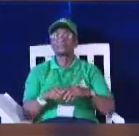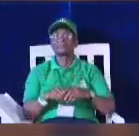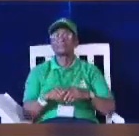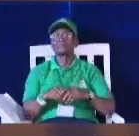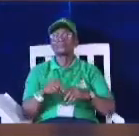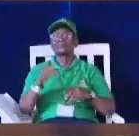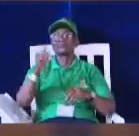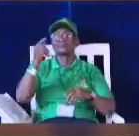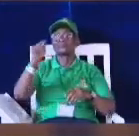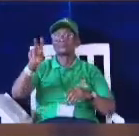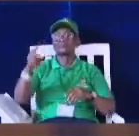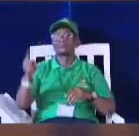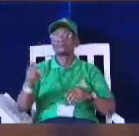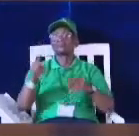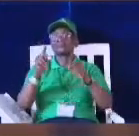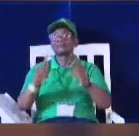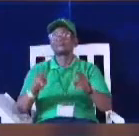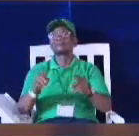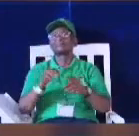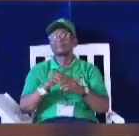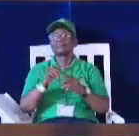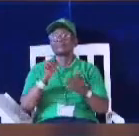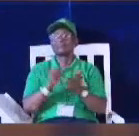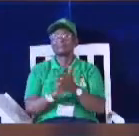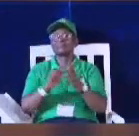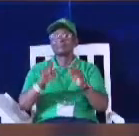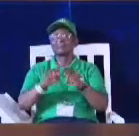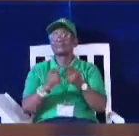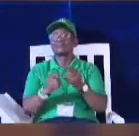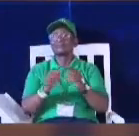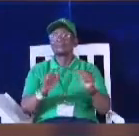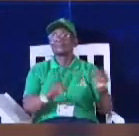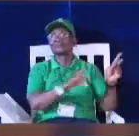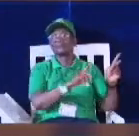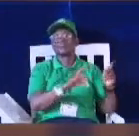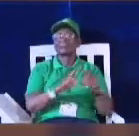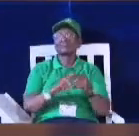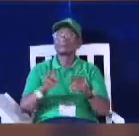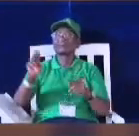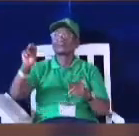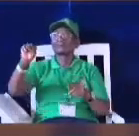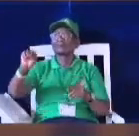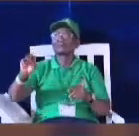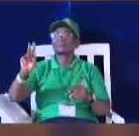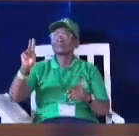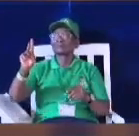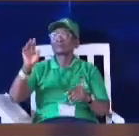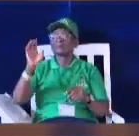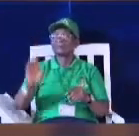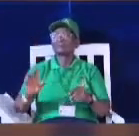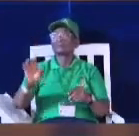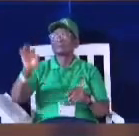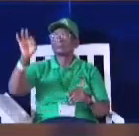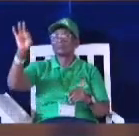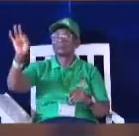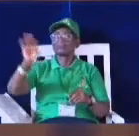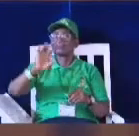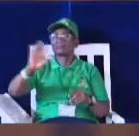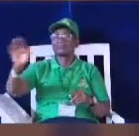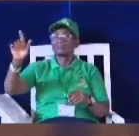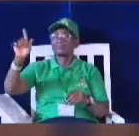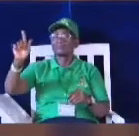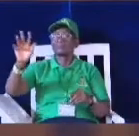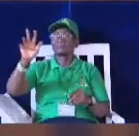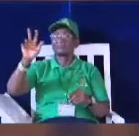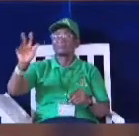The second fellow in that set, according to Mark chapter 9, verse 23, Mark